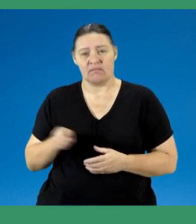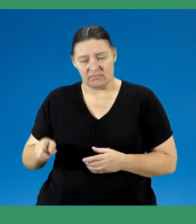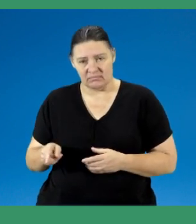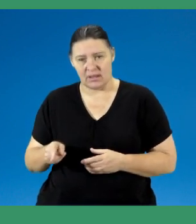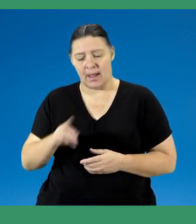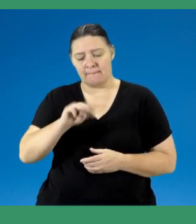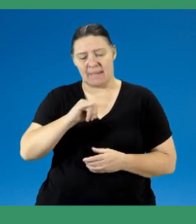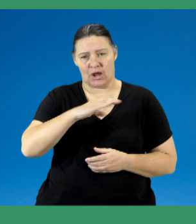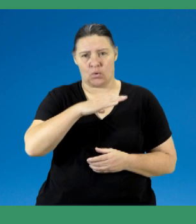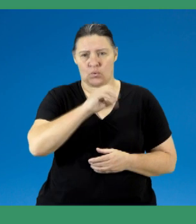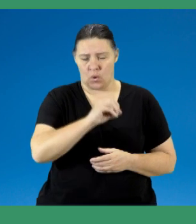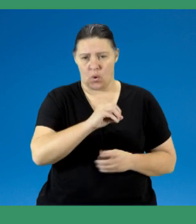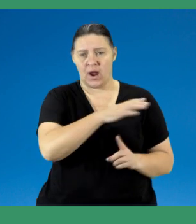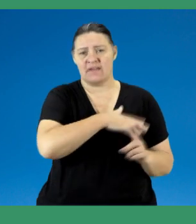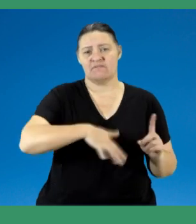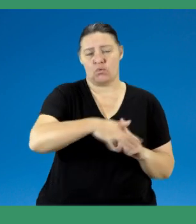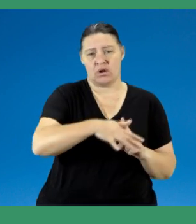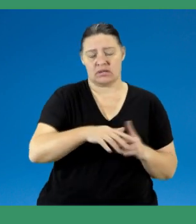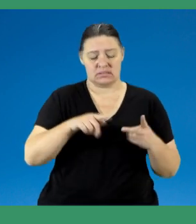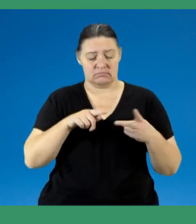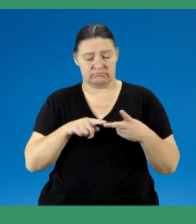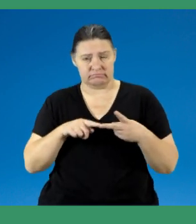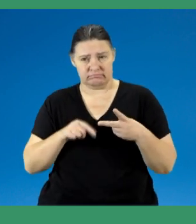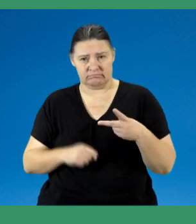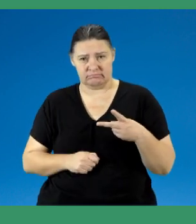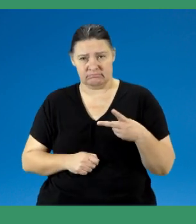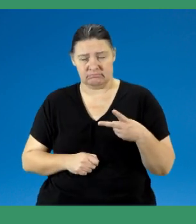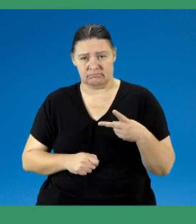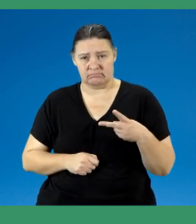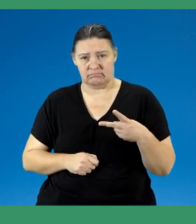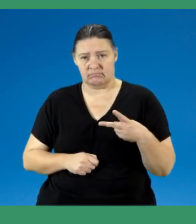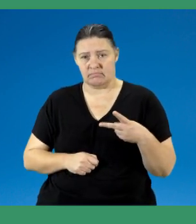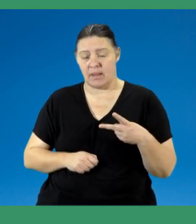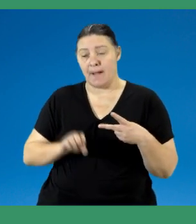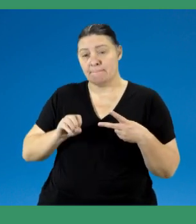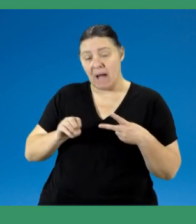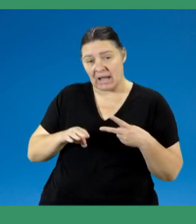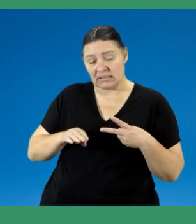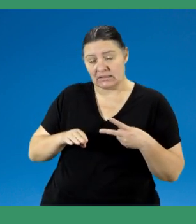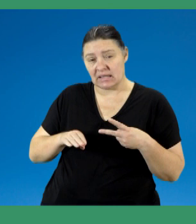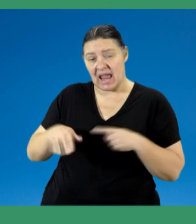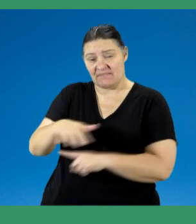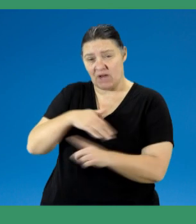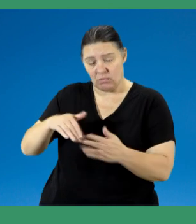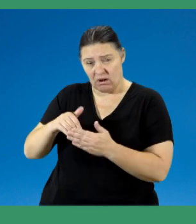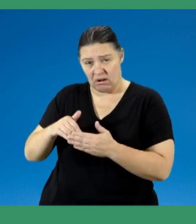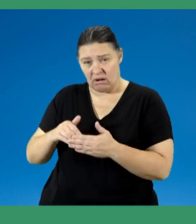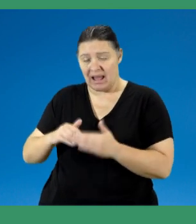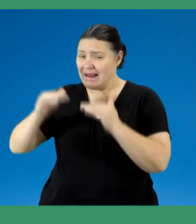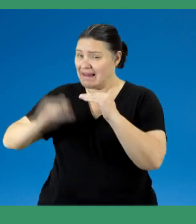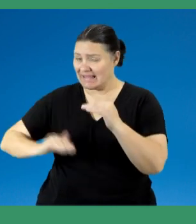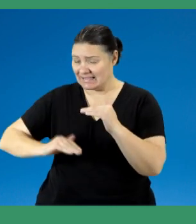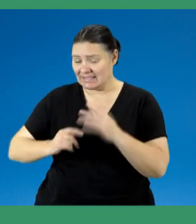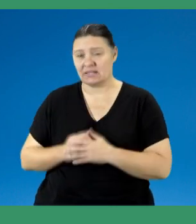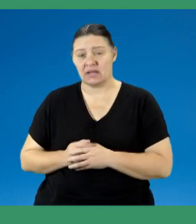over the micro environment, less control over the market environment, and no